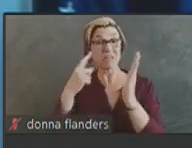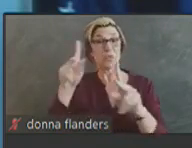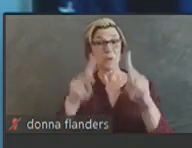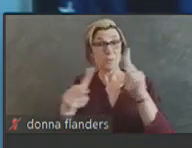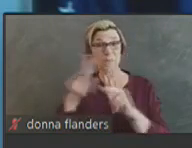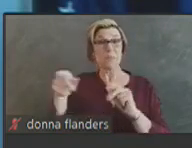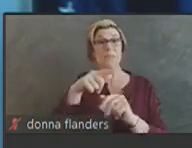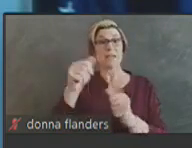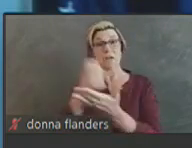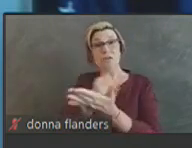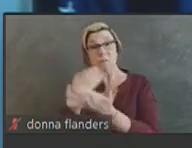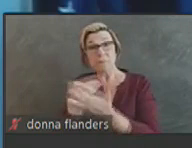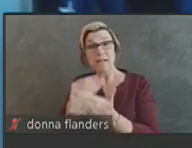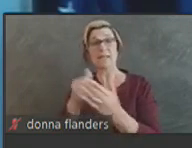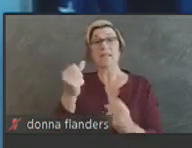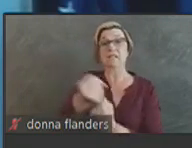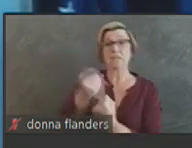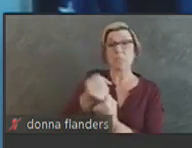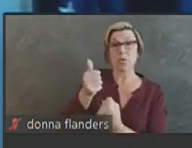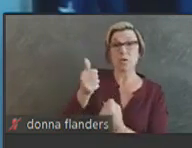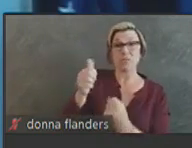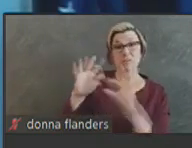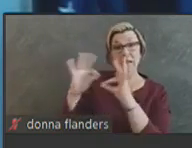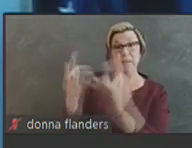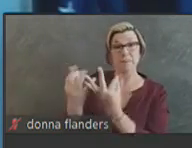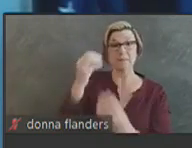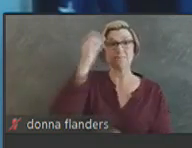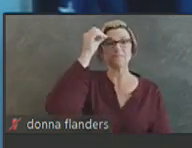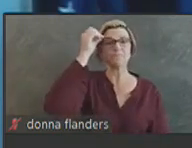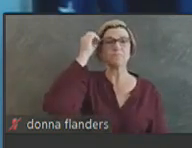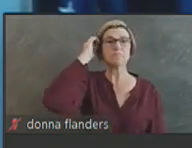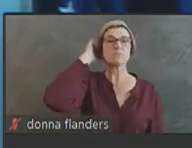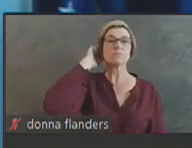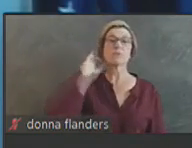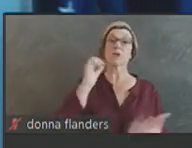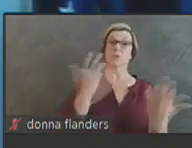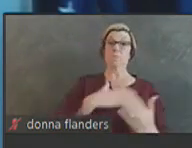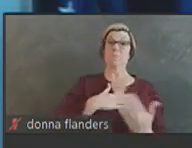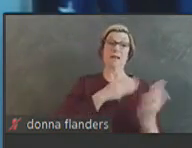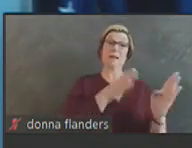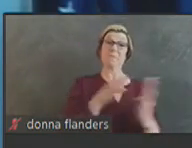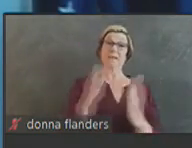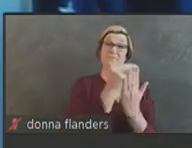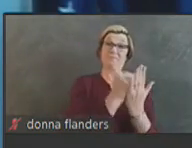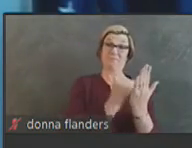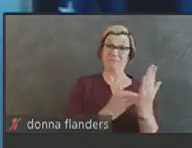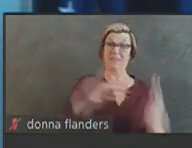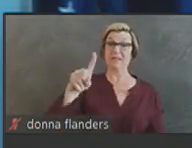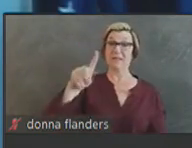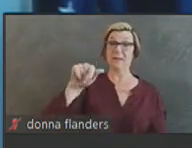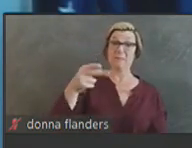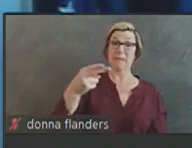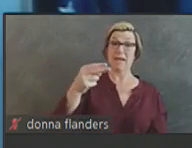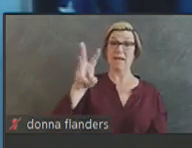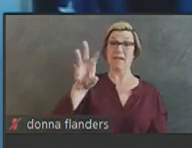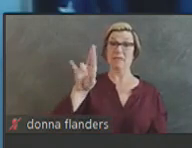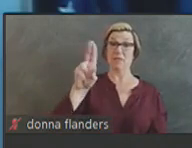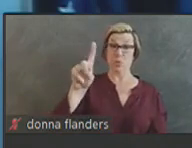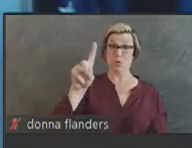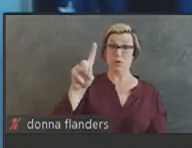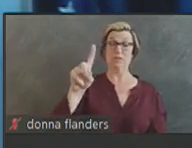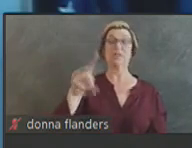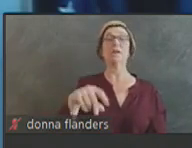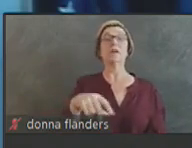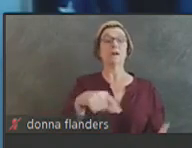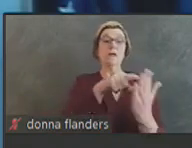families. The path forward will maintain the mitigation efforts that have already taken place. We want